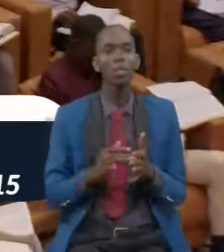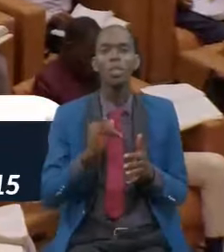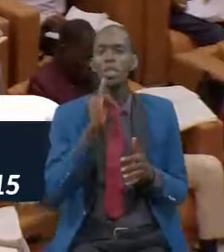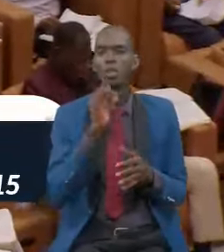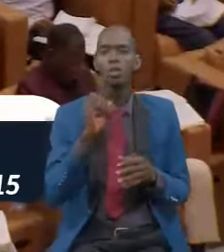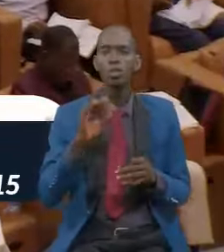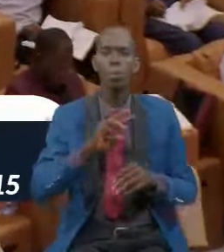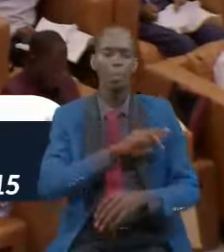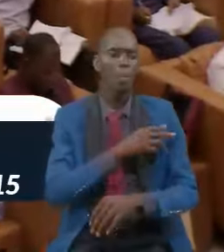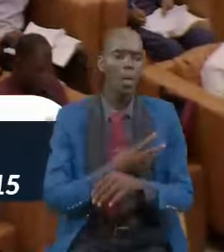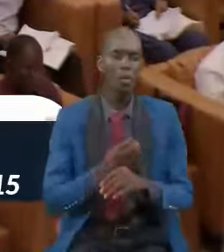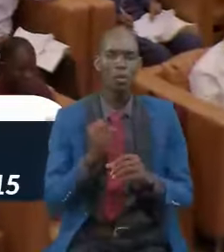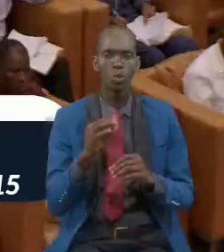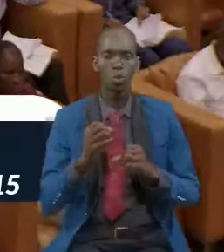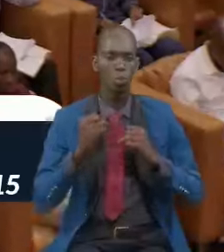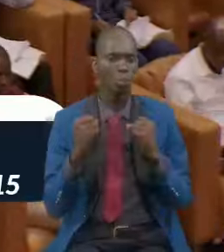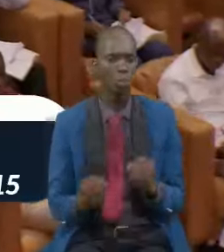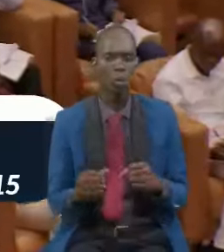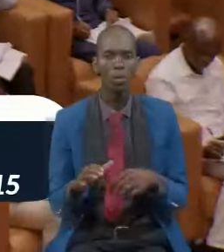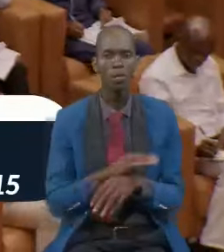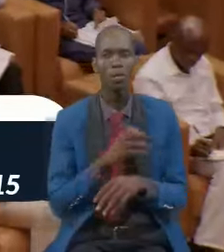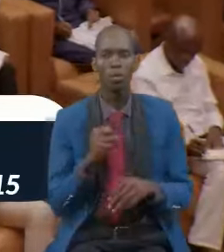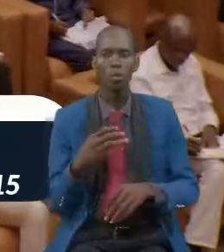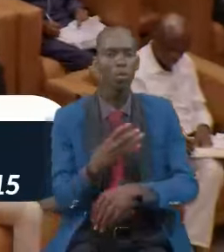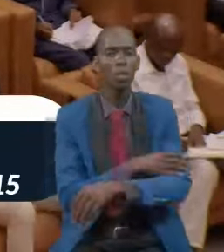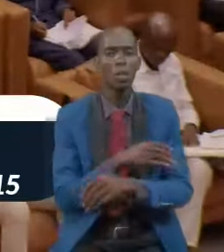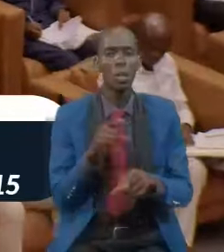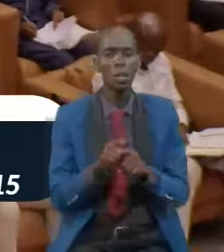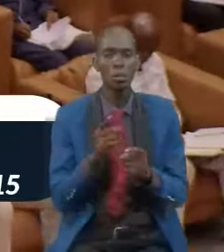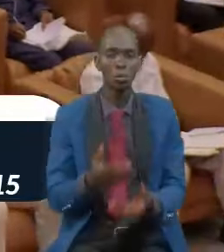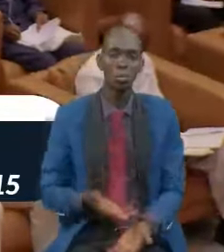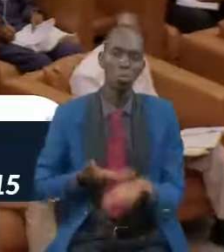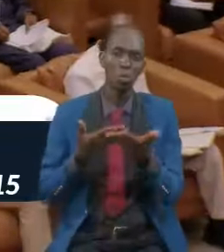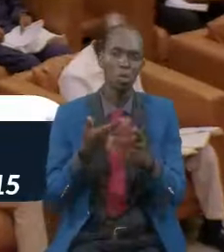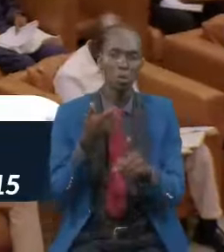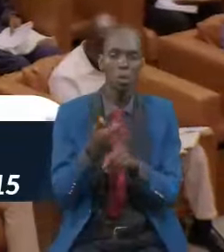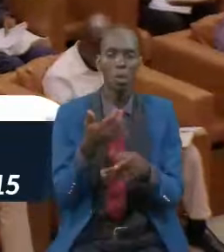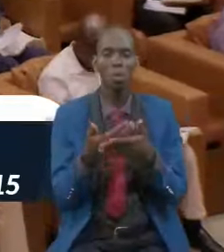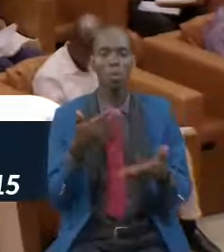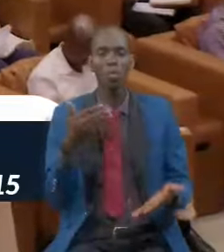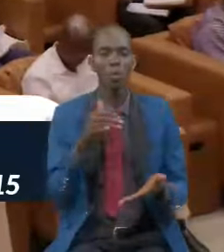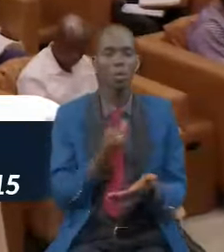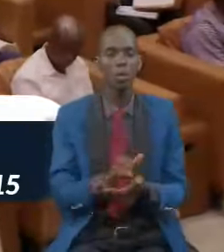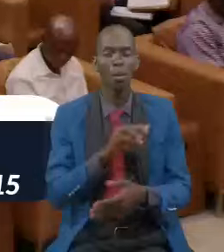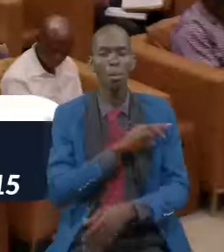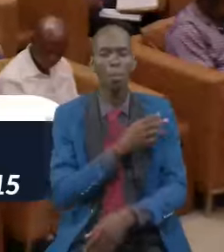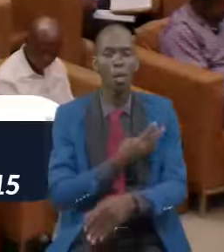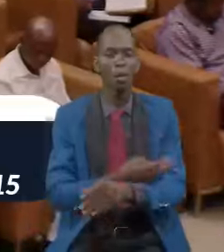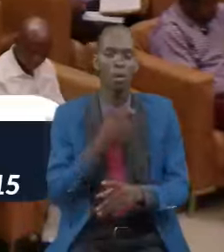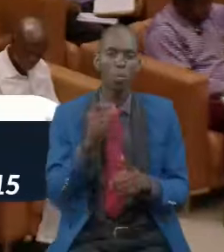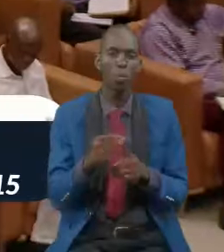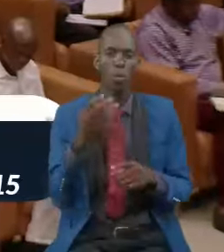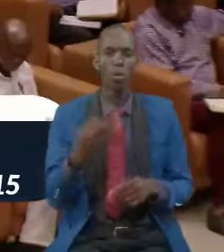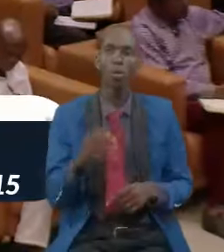is so powerful, as you present yourself before that mighty word of